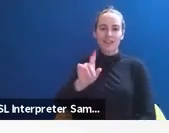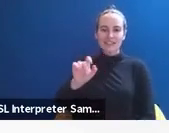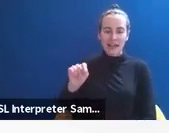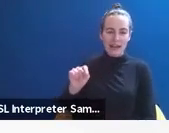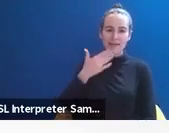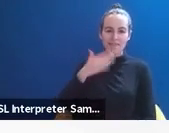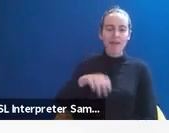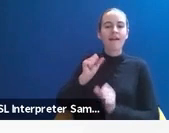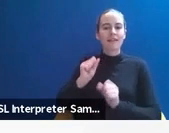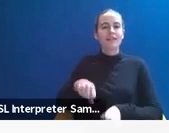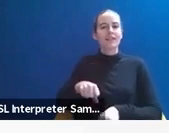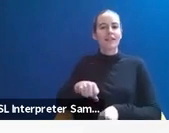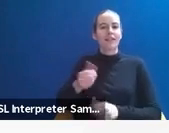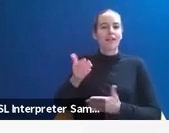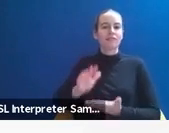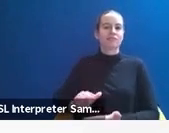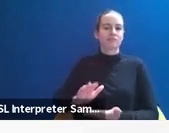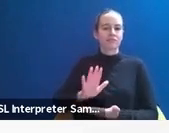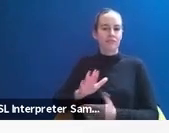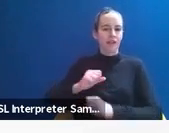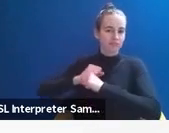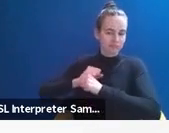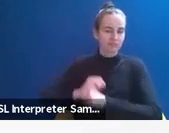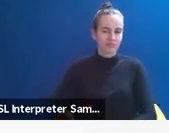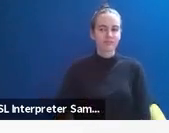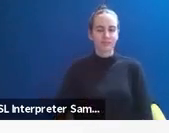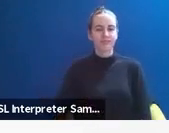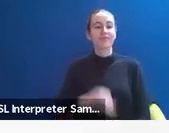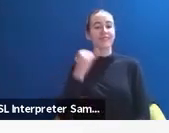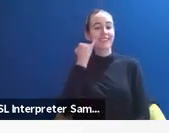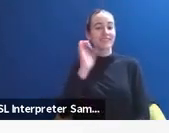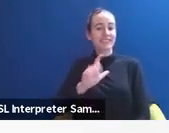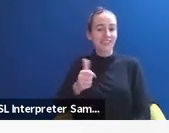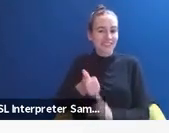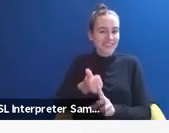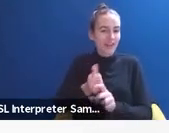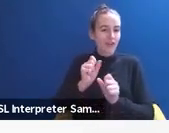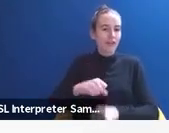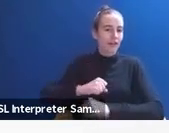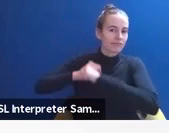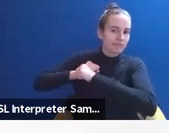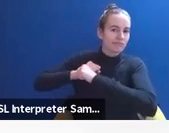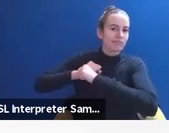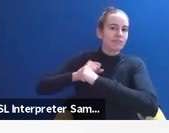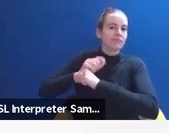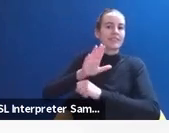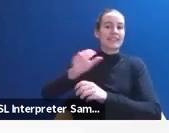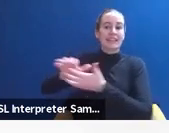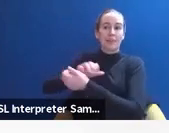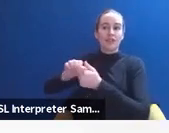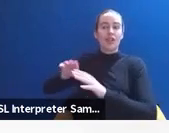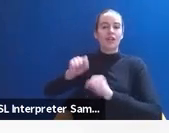exogenous antioxidants. So if the cell is able to fend off these damaging pathways, it can stay